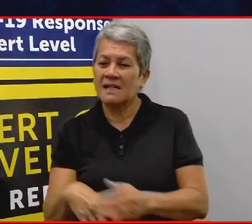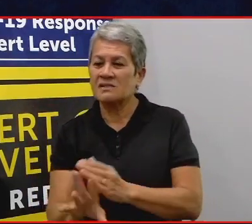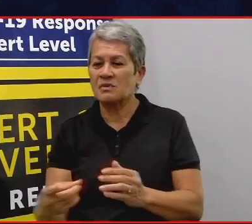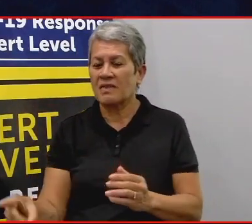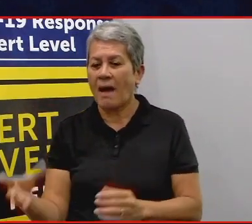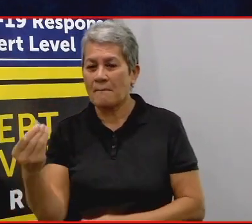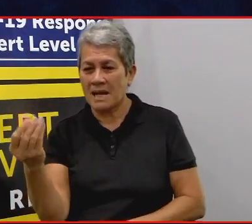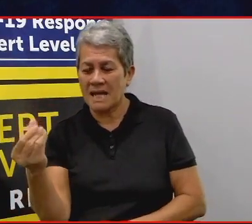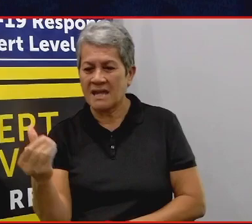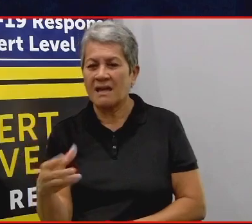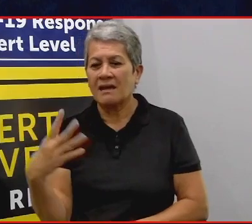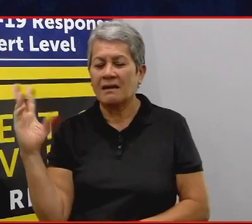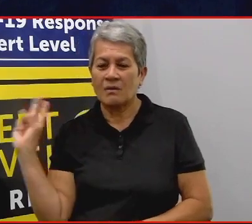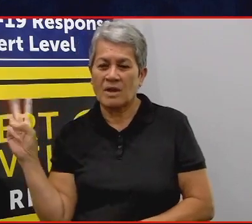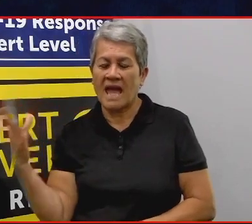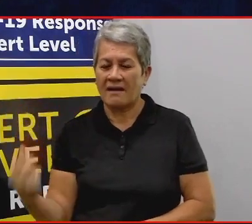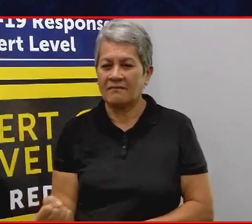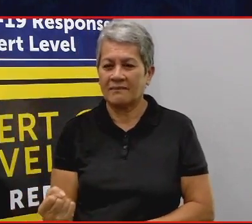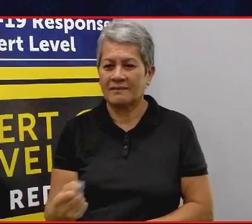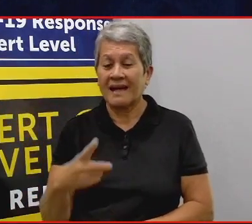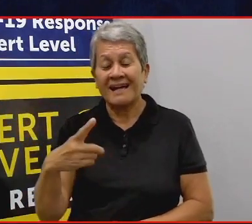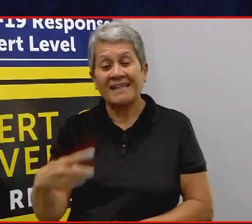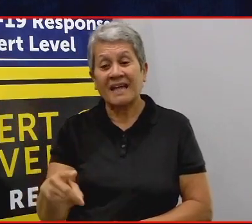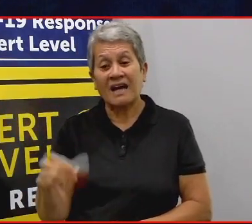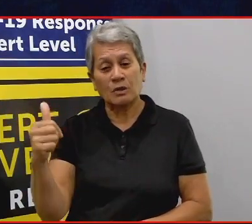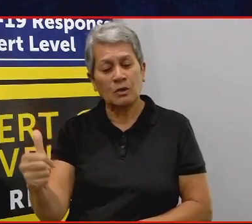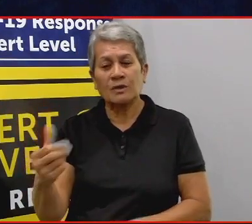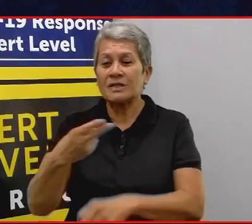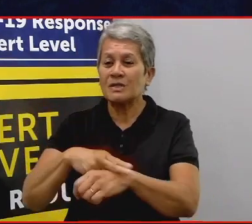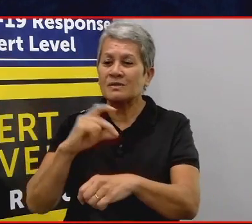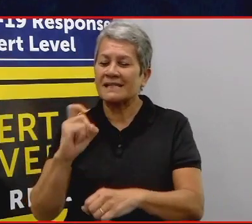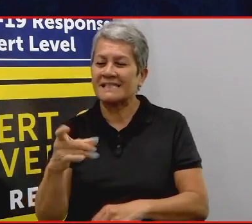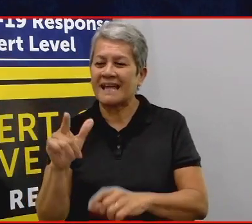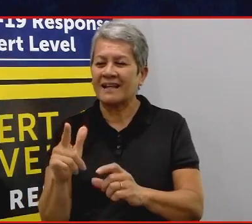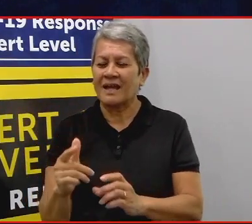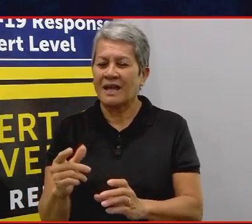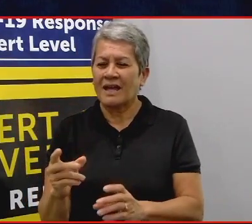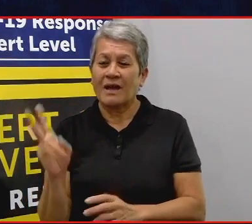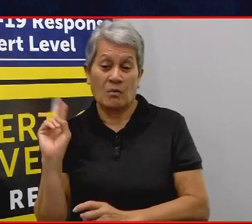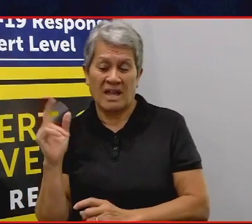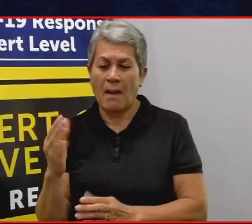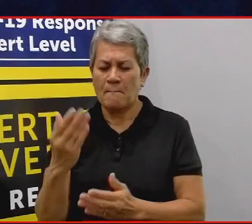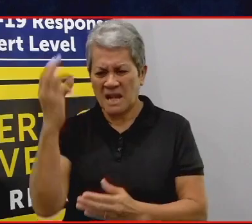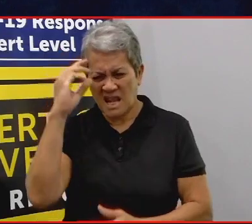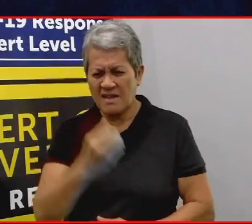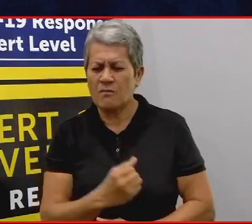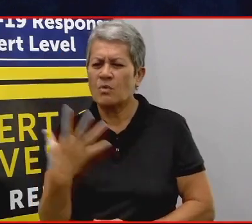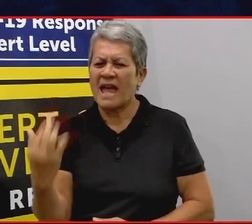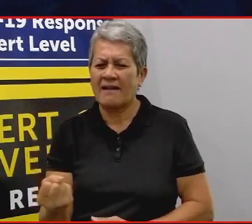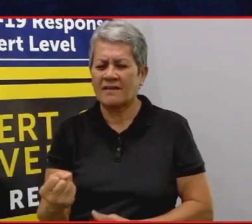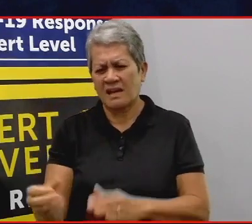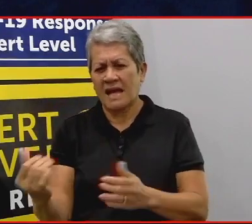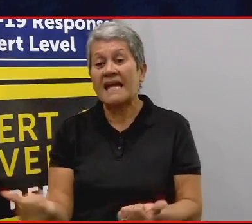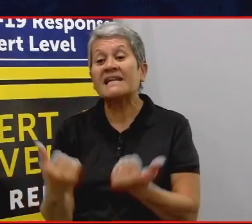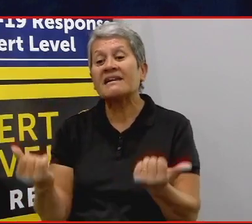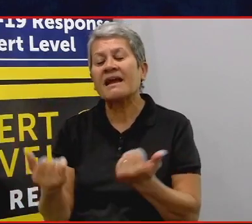budgeted funds. The good news is that we believe we have sufficient money available for further support that could take